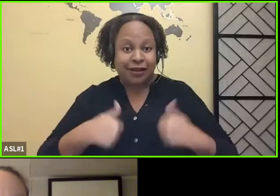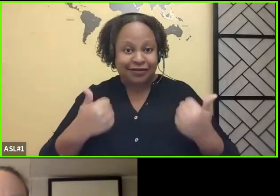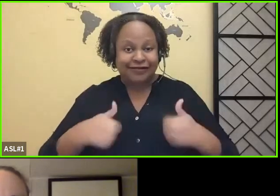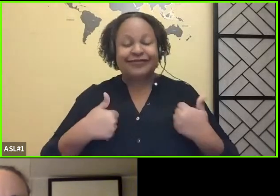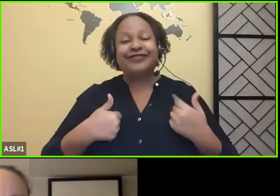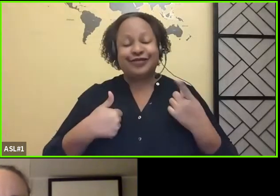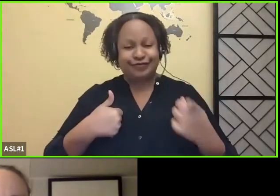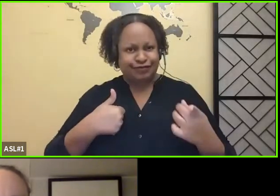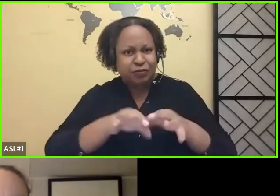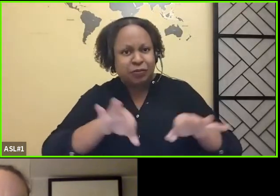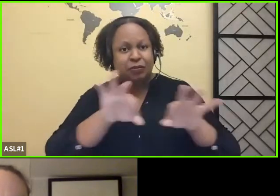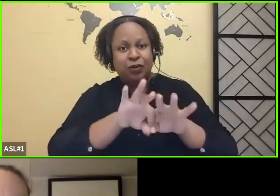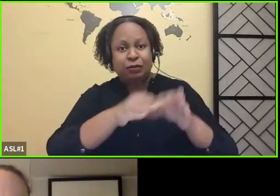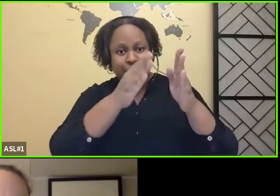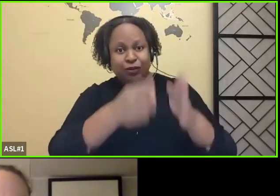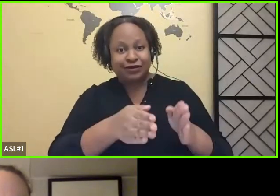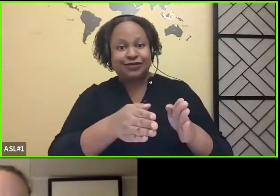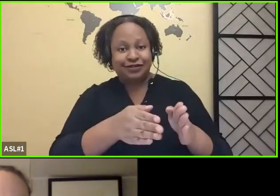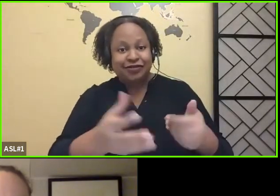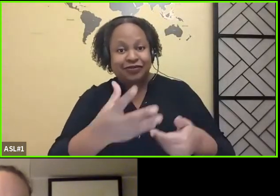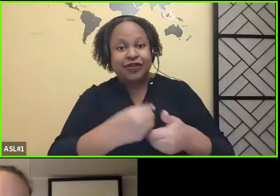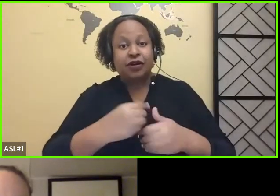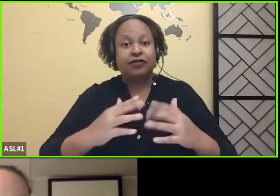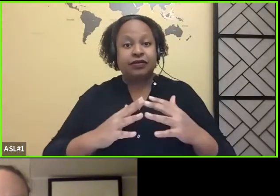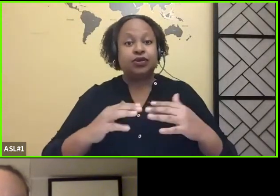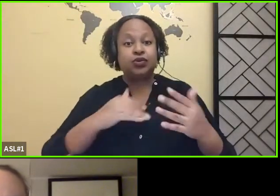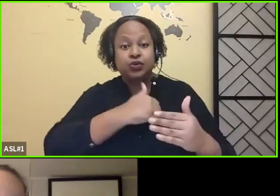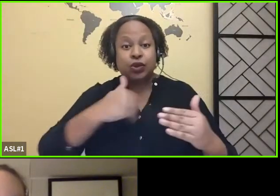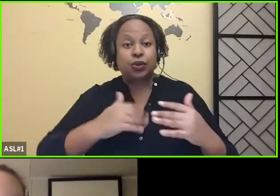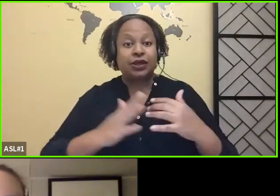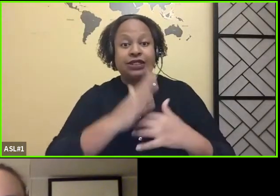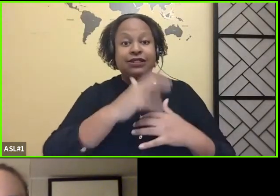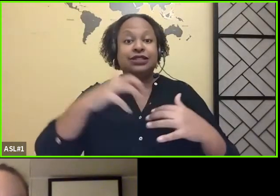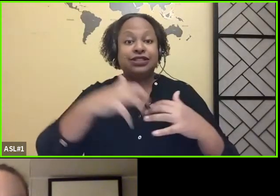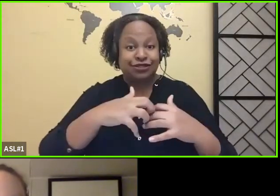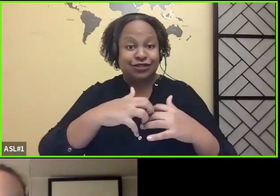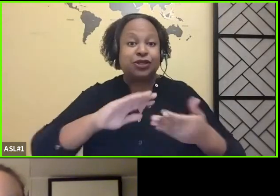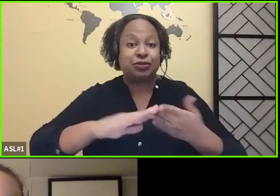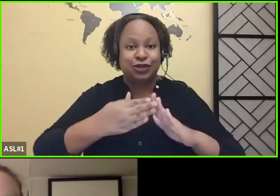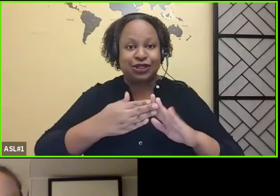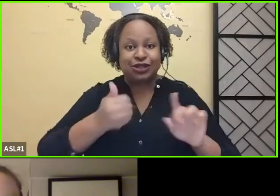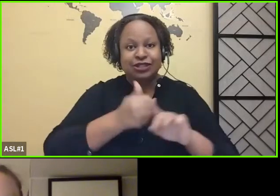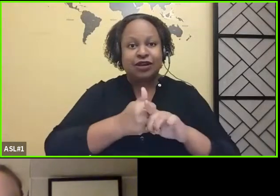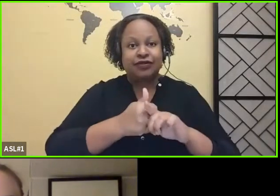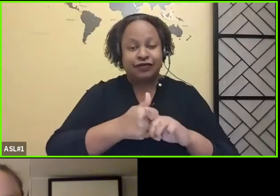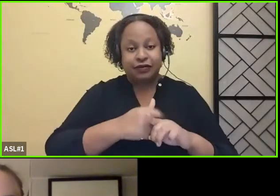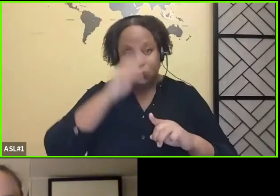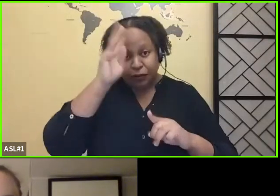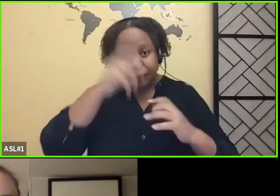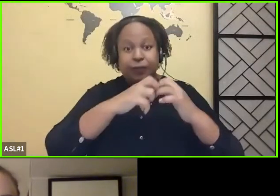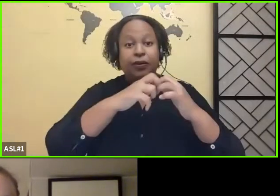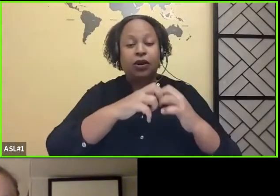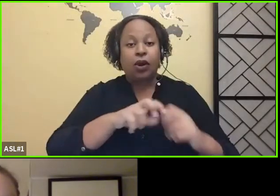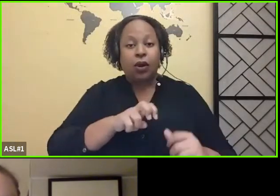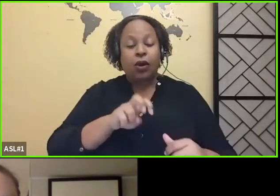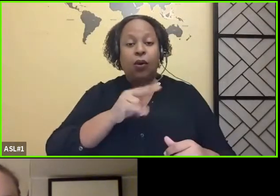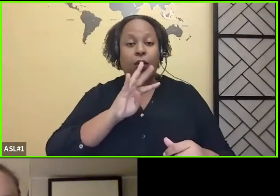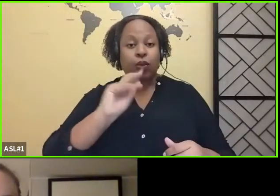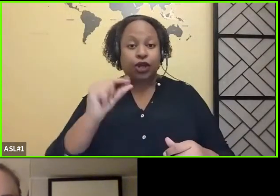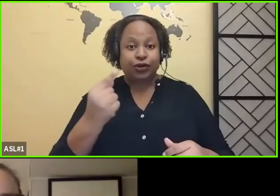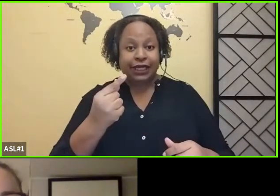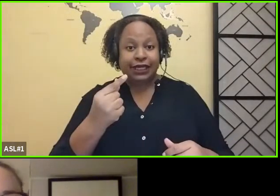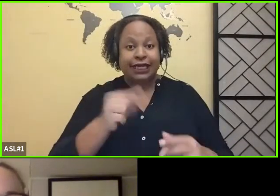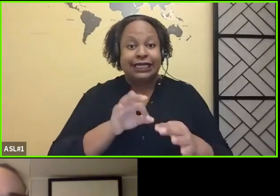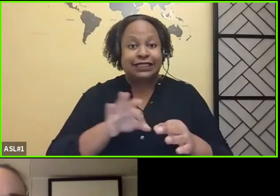is such an important person to the Toronto Indigenous community. She's the founder of the Wandering Spirit School, the first First Nations school